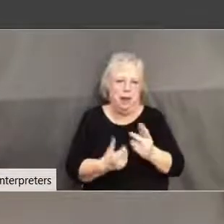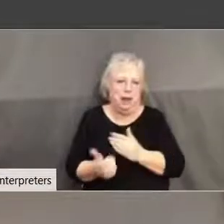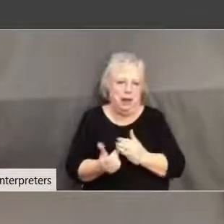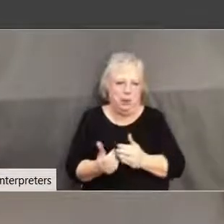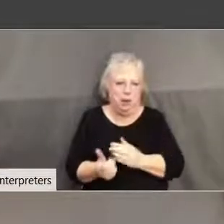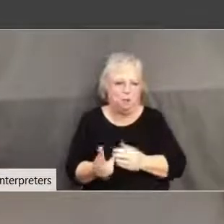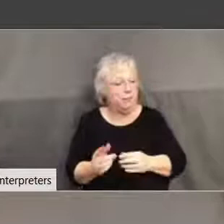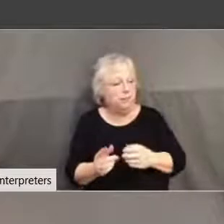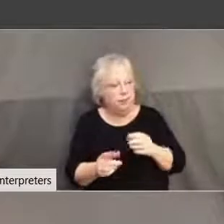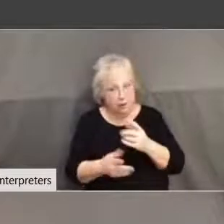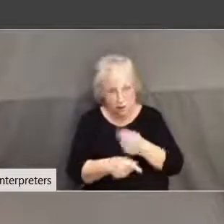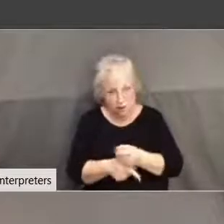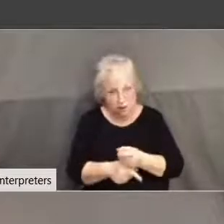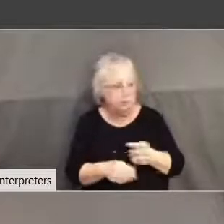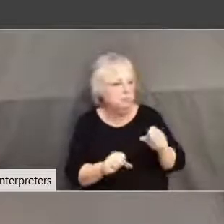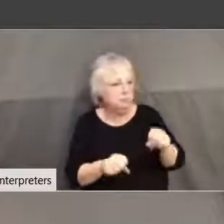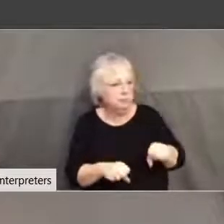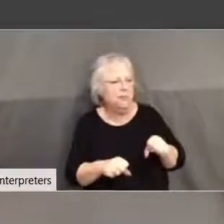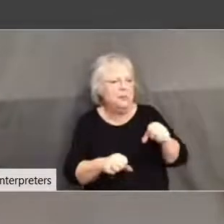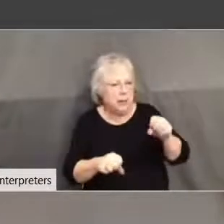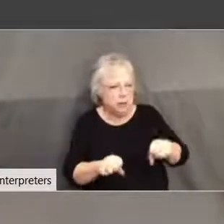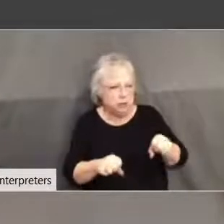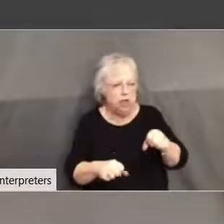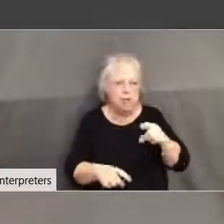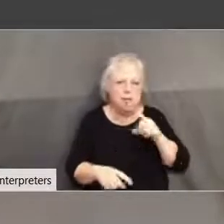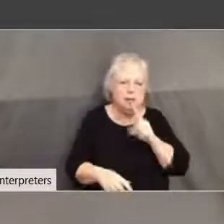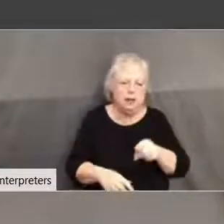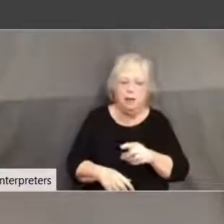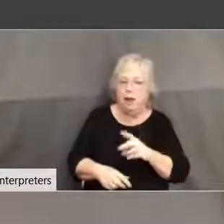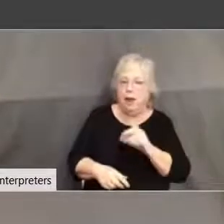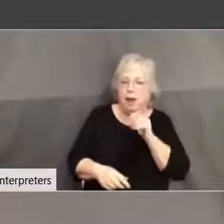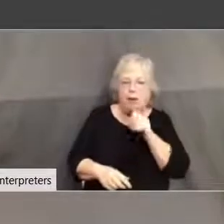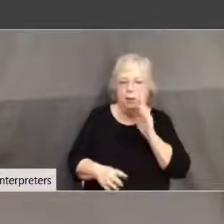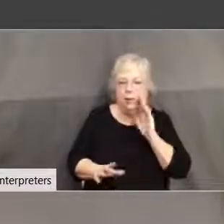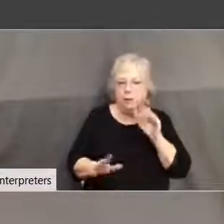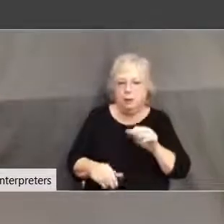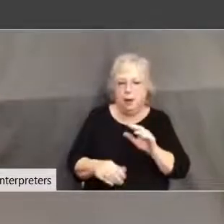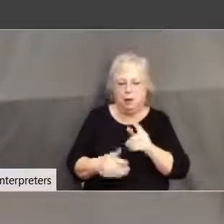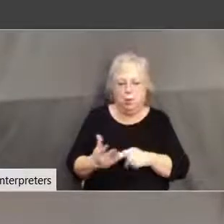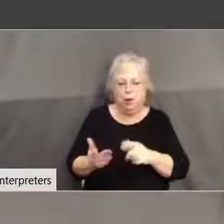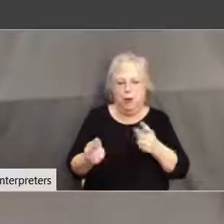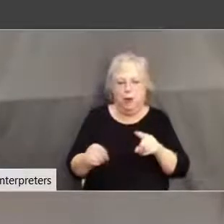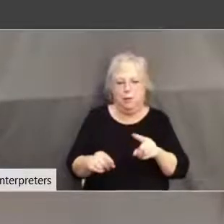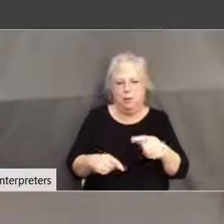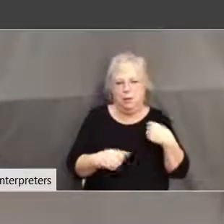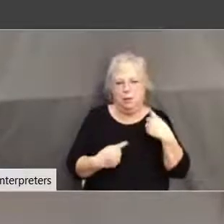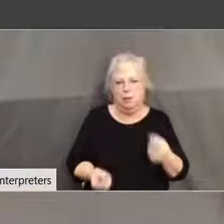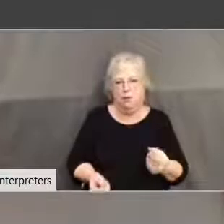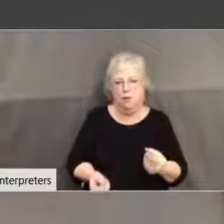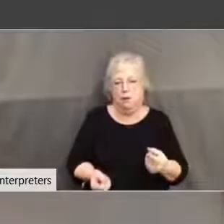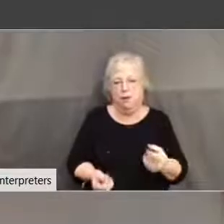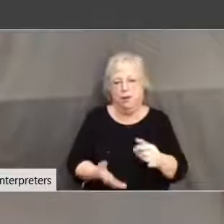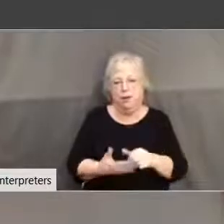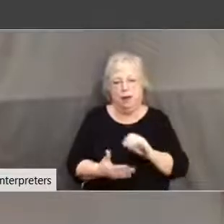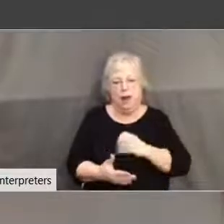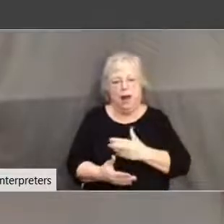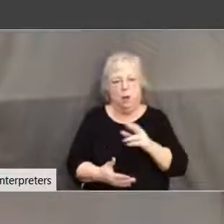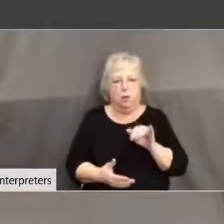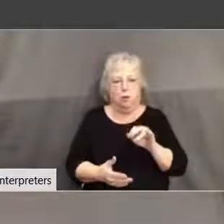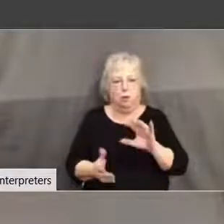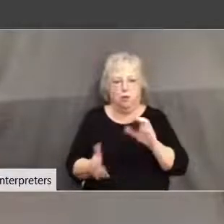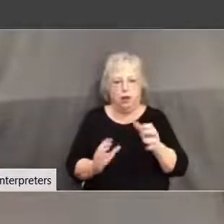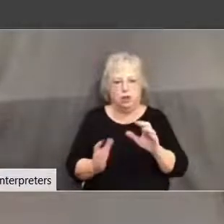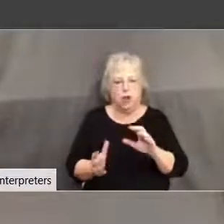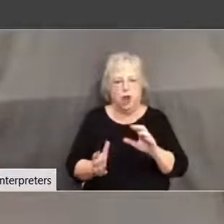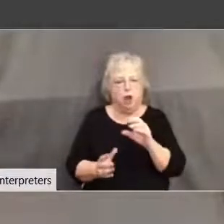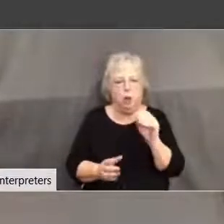Potentially, yes, sir. And I don't expect, based on what's happened so far, that our ratios are going to be that much